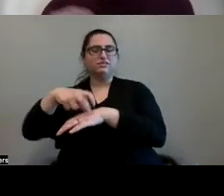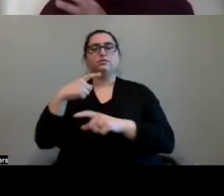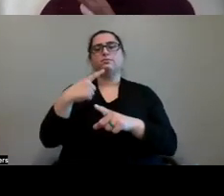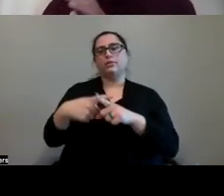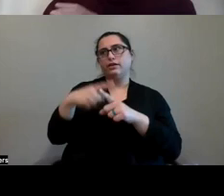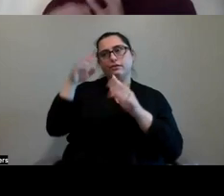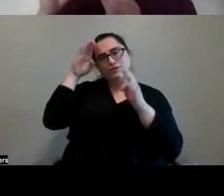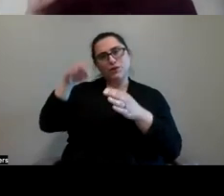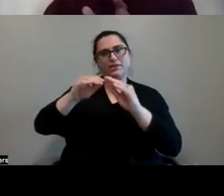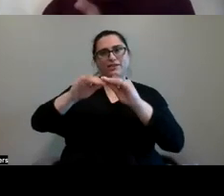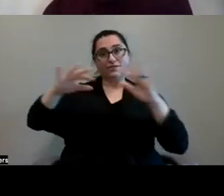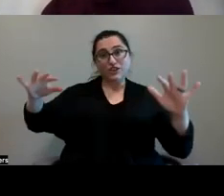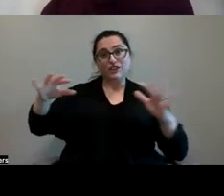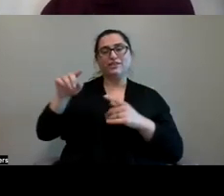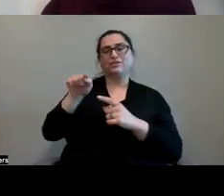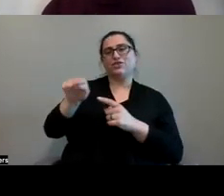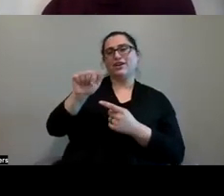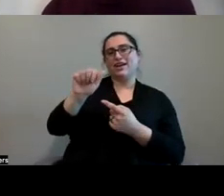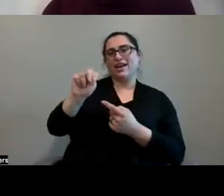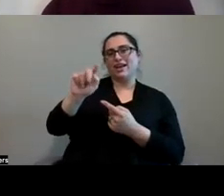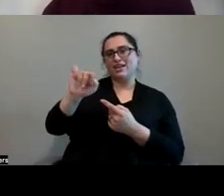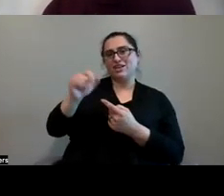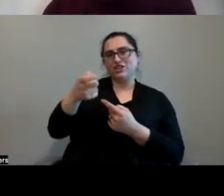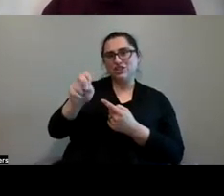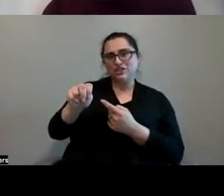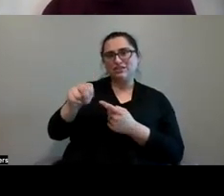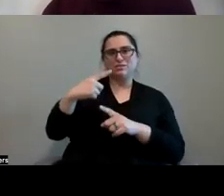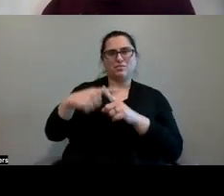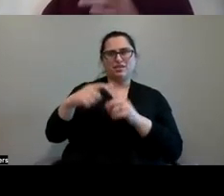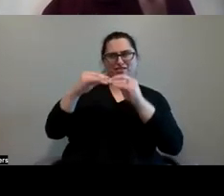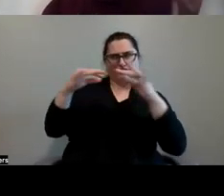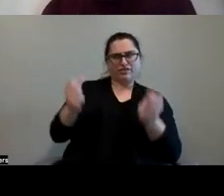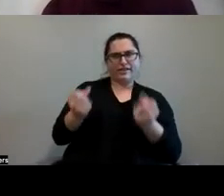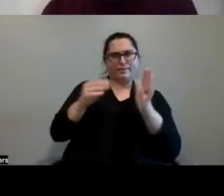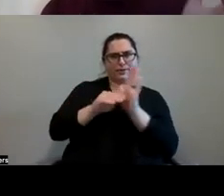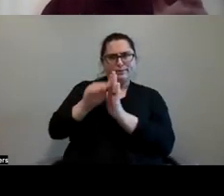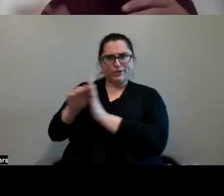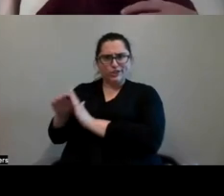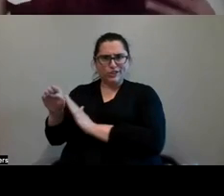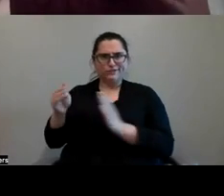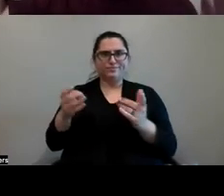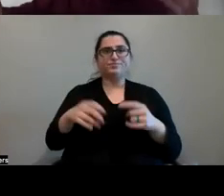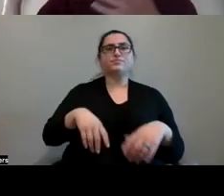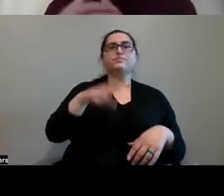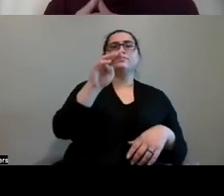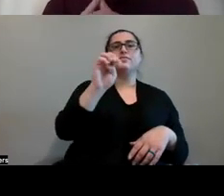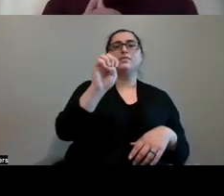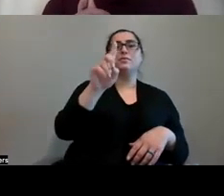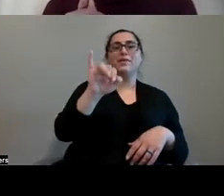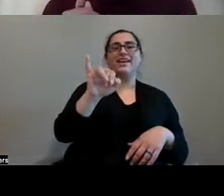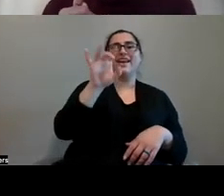in antigens, a diversity in degrees of maturity. So MEDI8852 is this highly